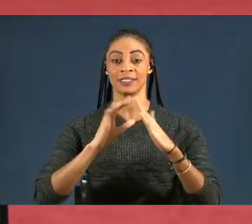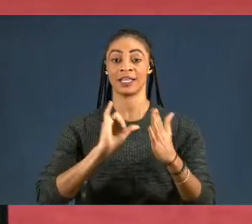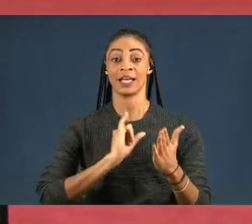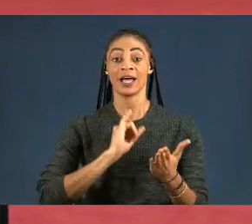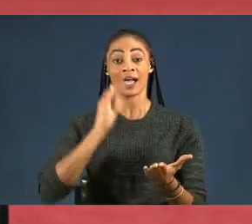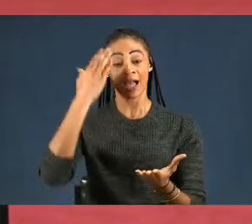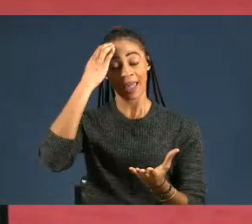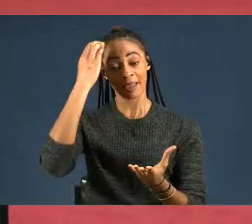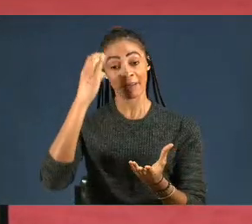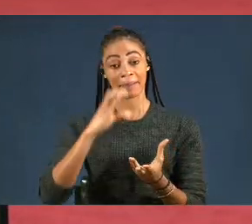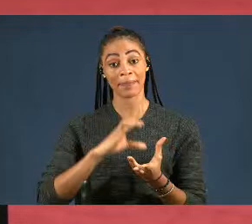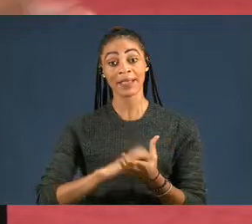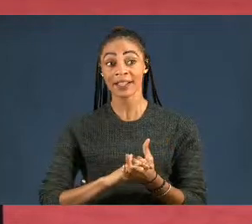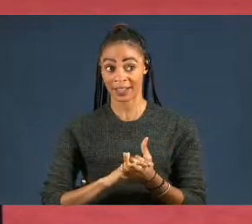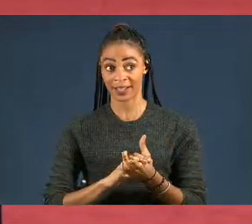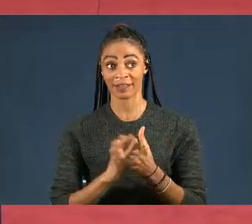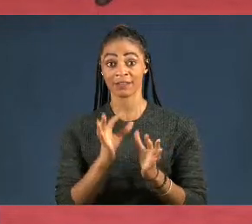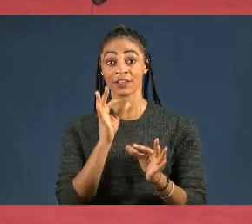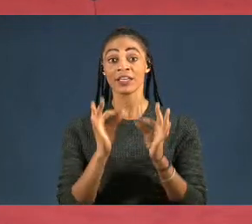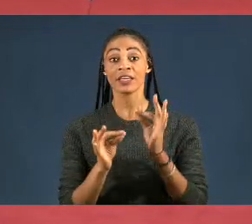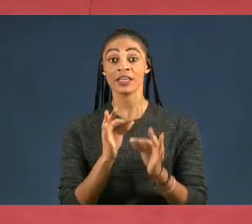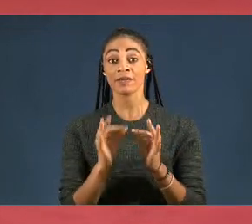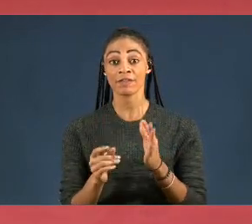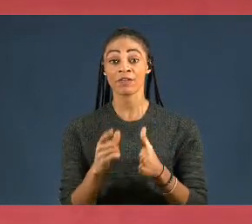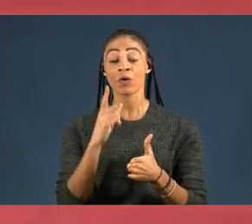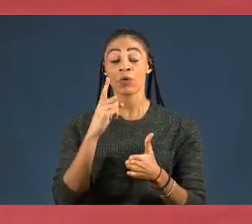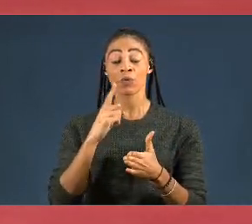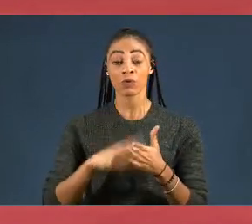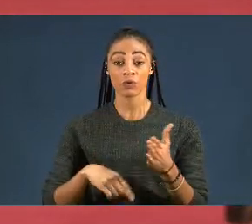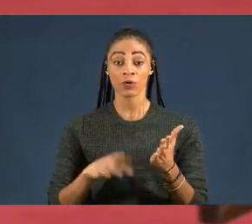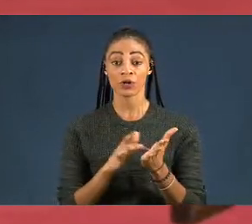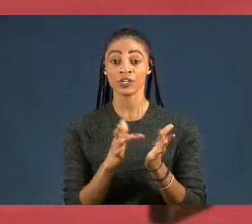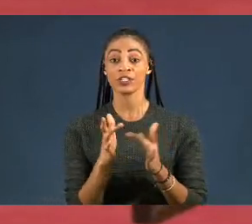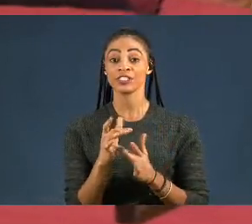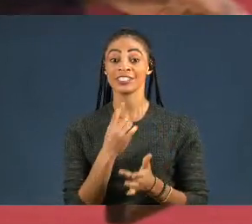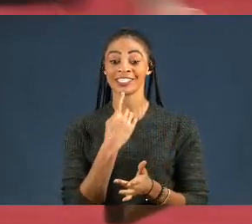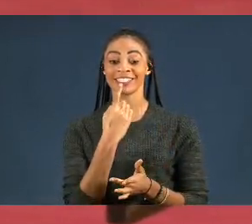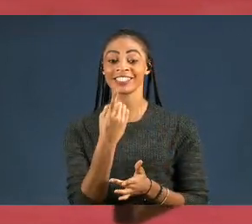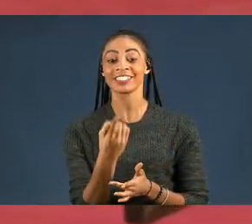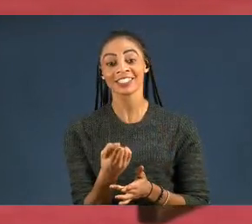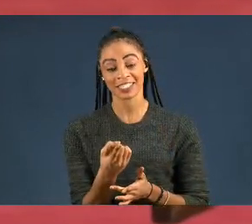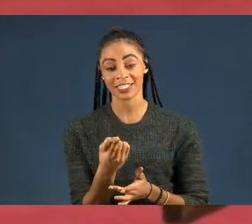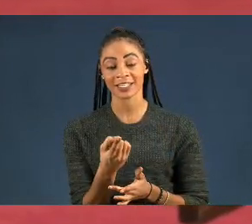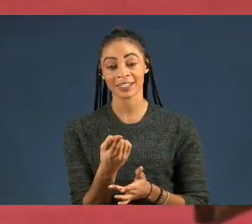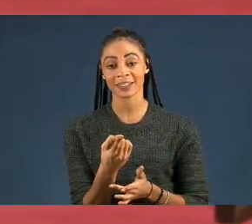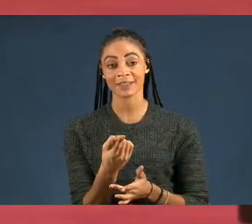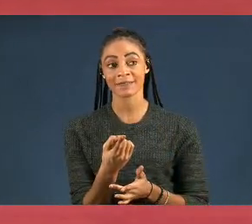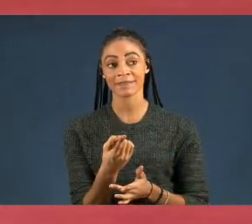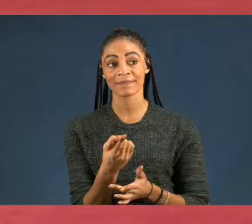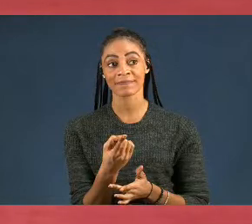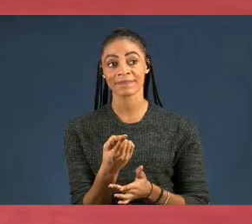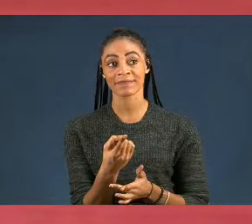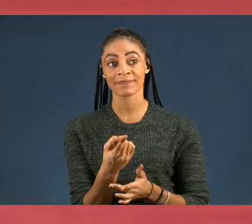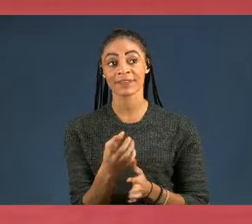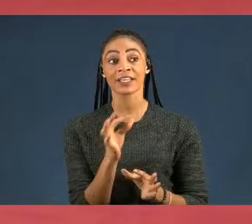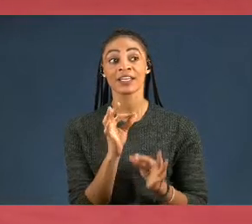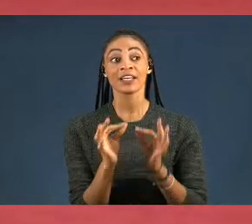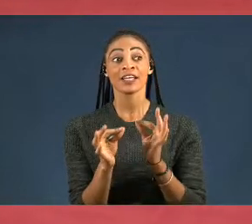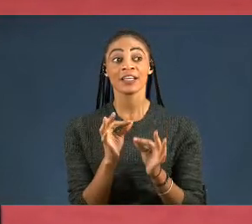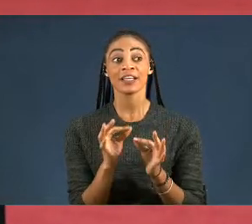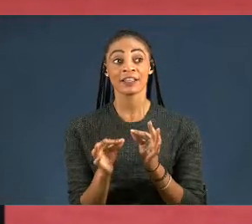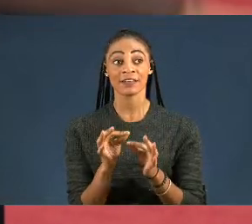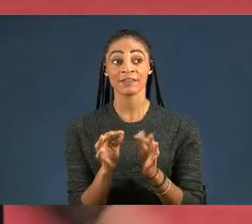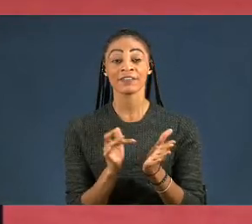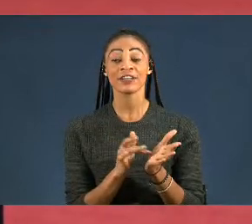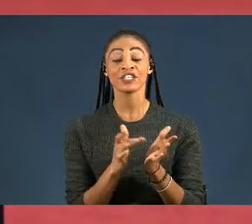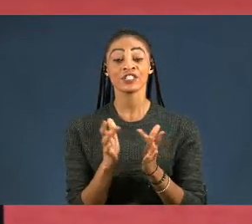believe if what Jesus said, which I believe is the reality, if he himself, they had not wiped his feet, I believe